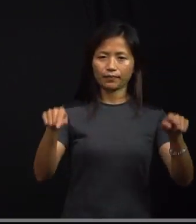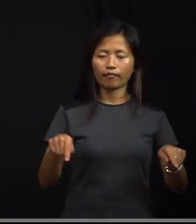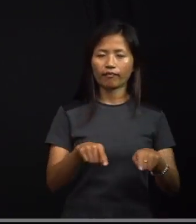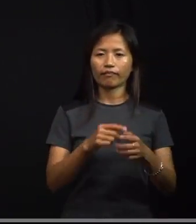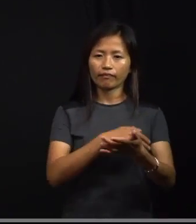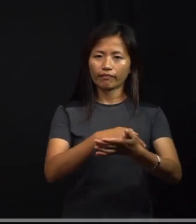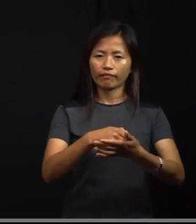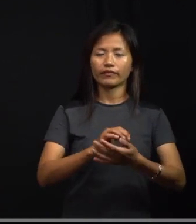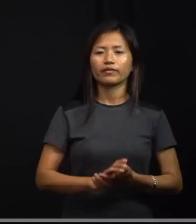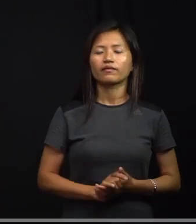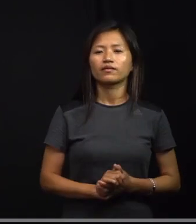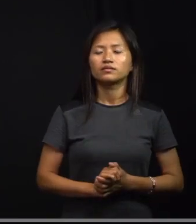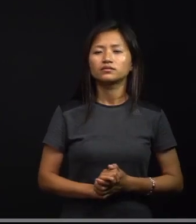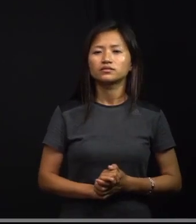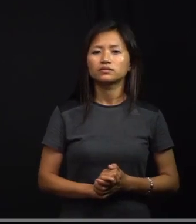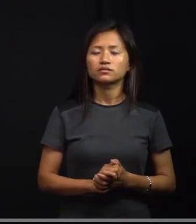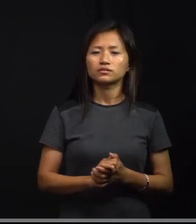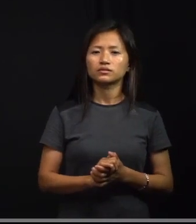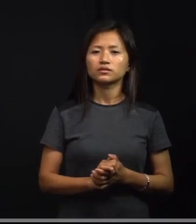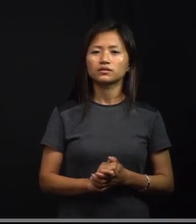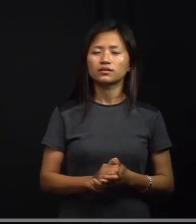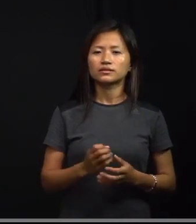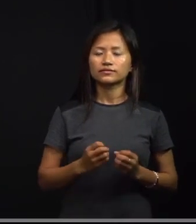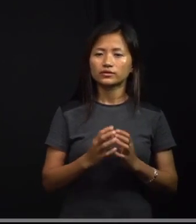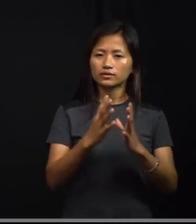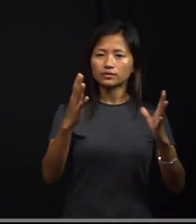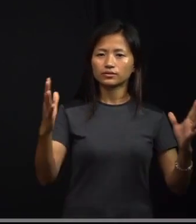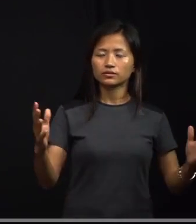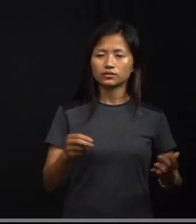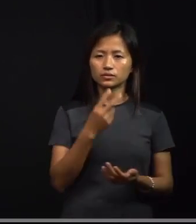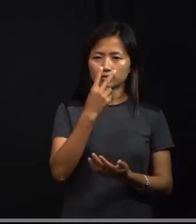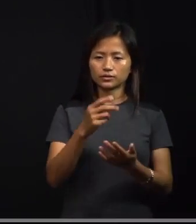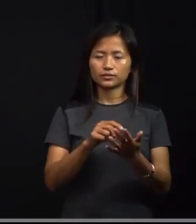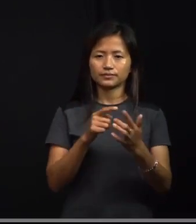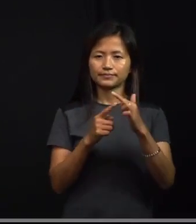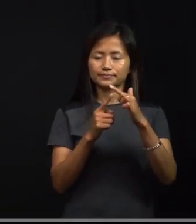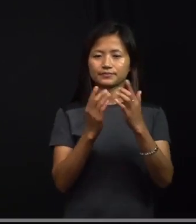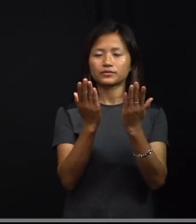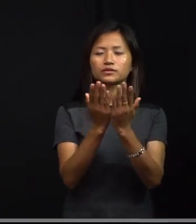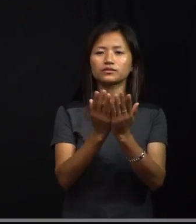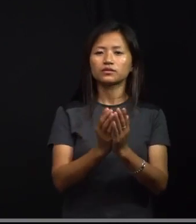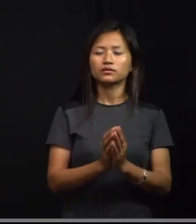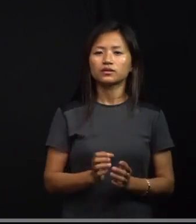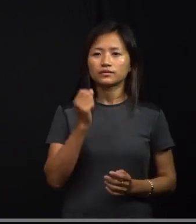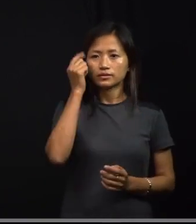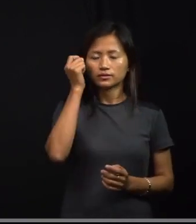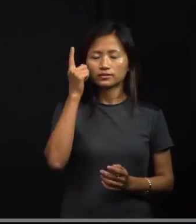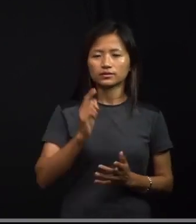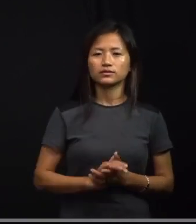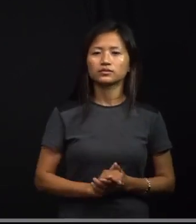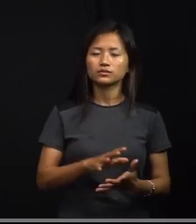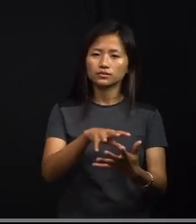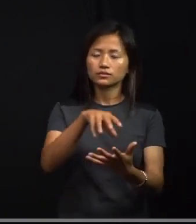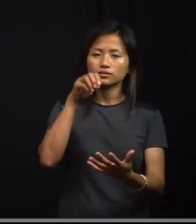and all these people, their definition is also very elaborate. You can try to look into the textbook and have an understanding. So you